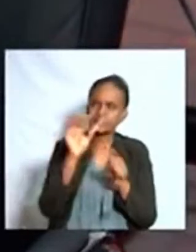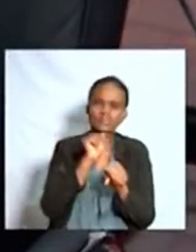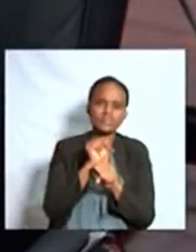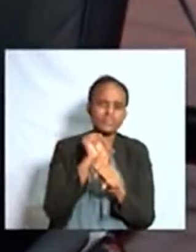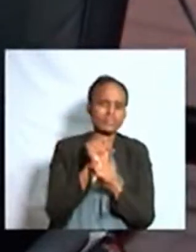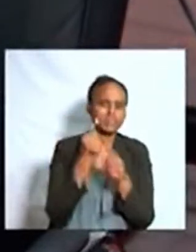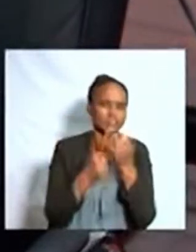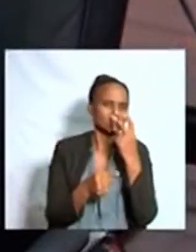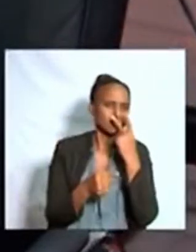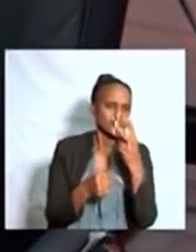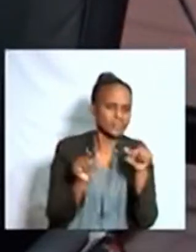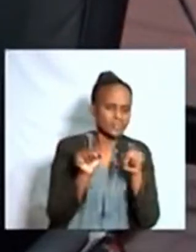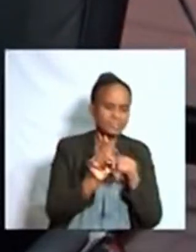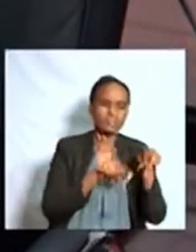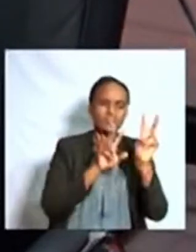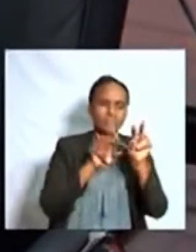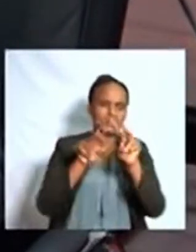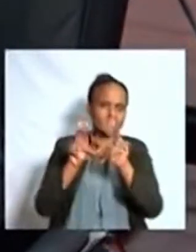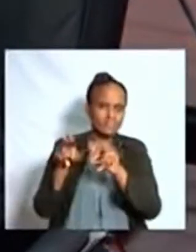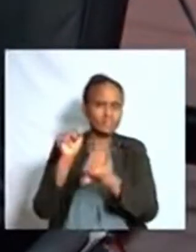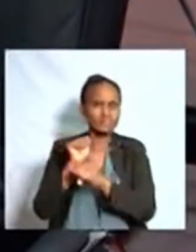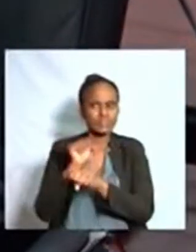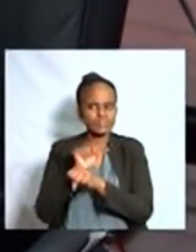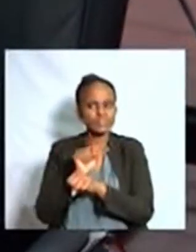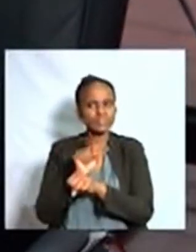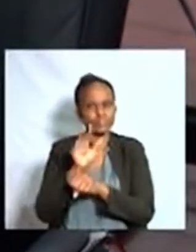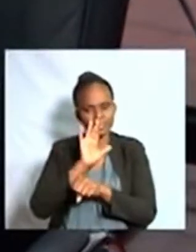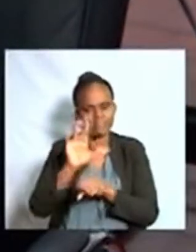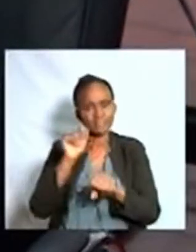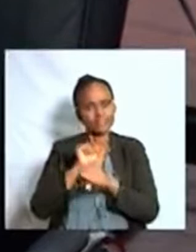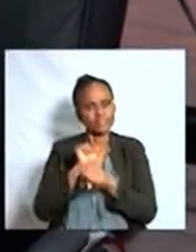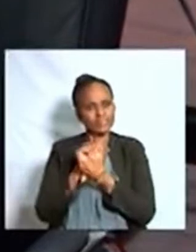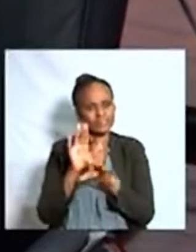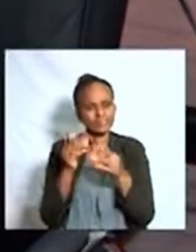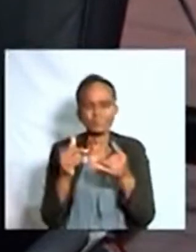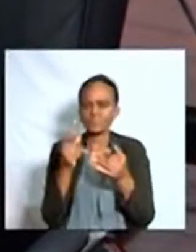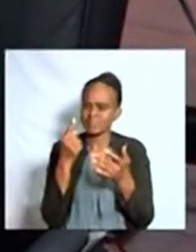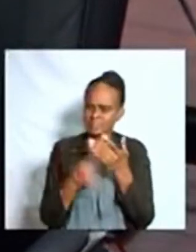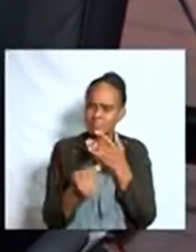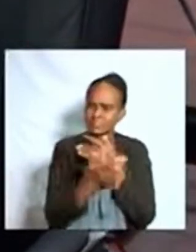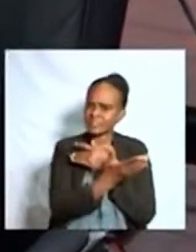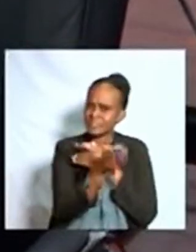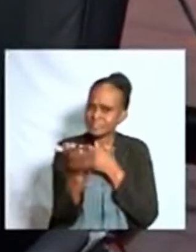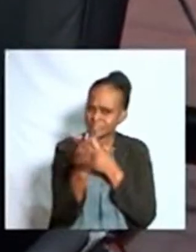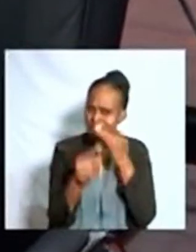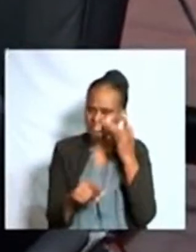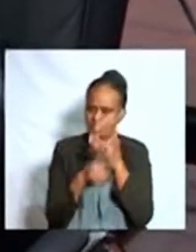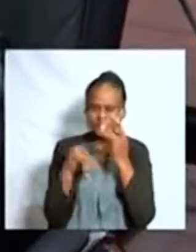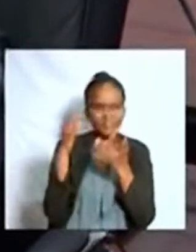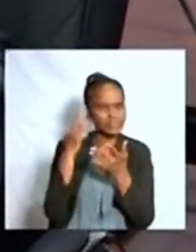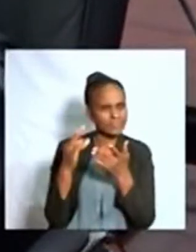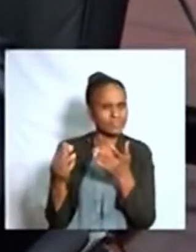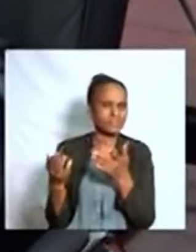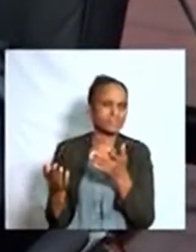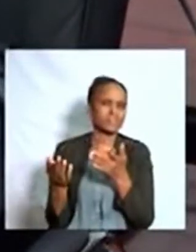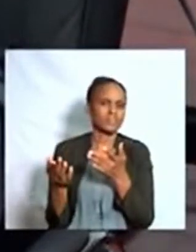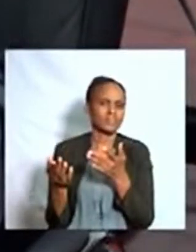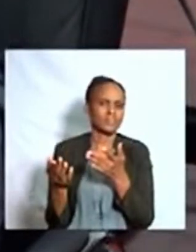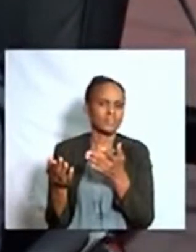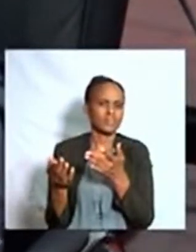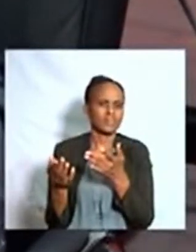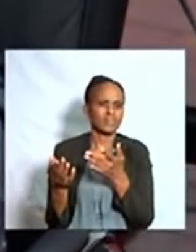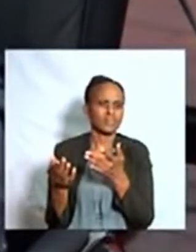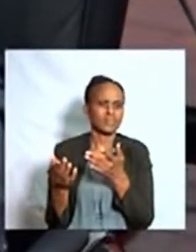see and monitor the performance and working of their employees. What made this town clerk to